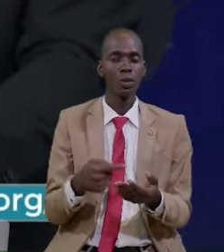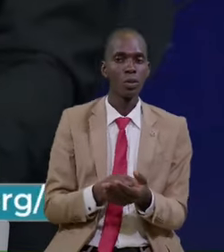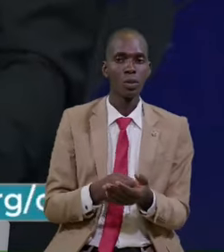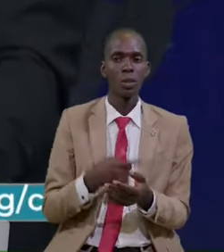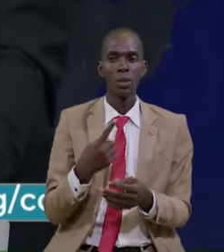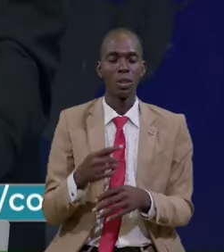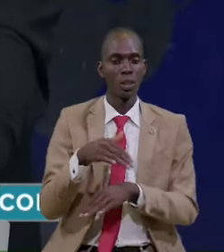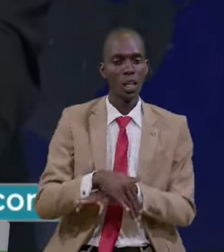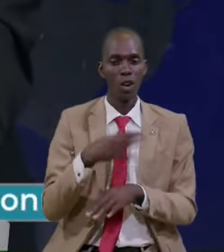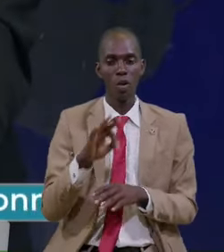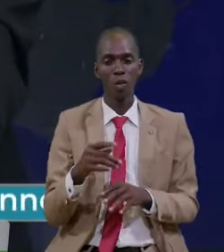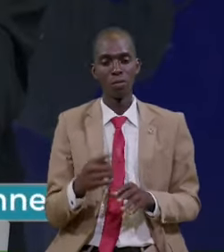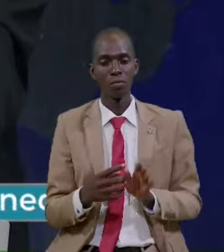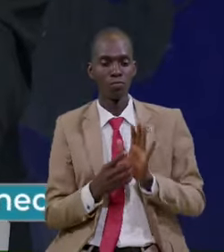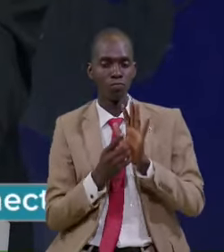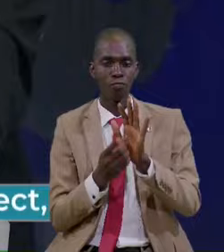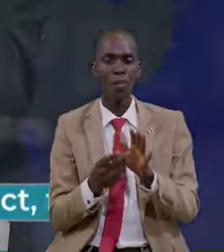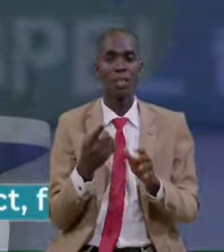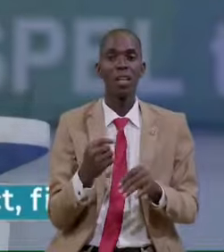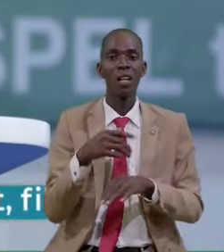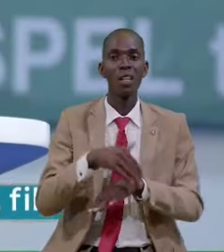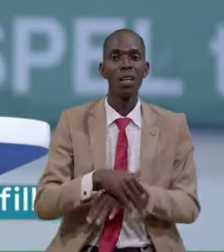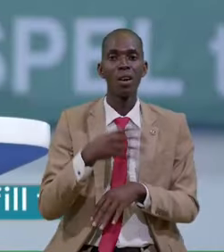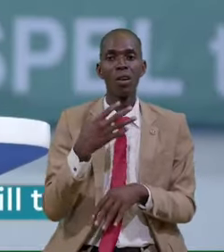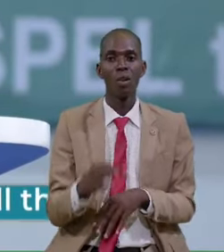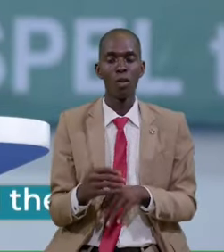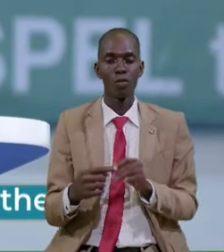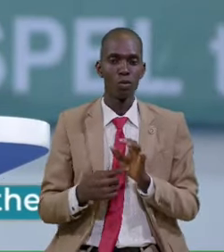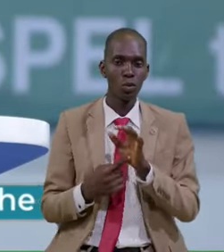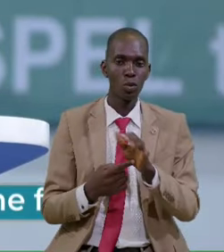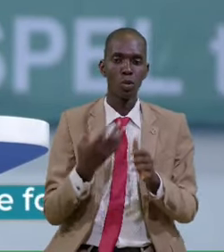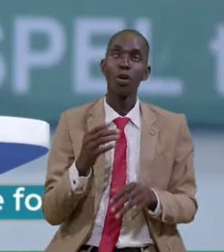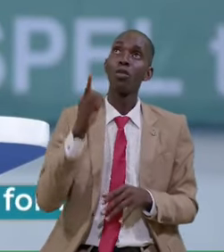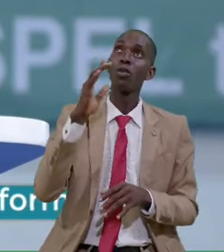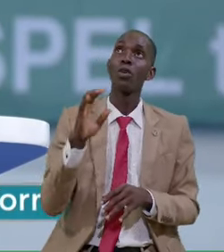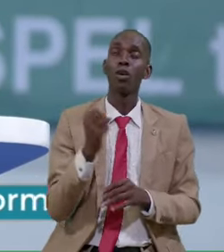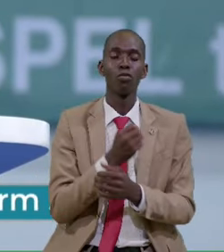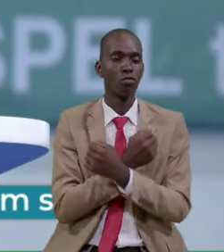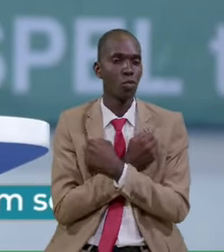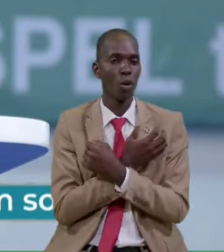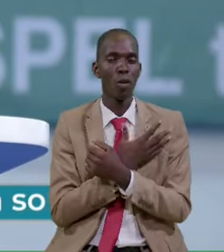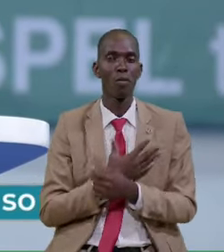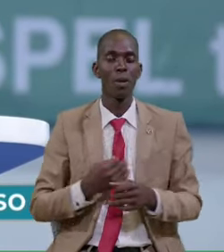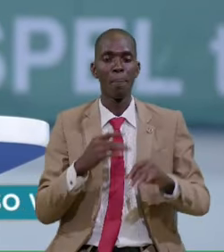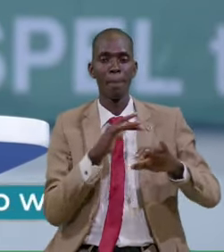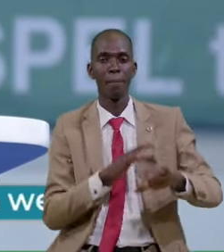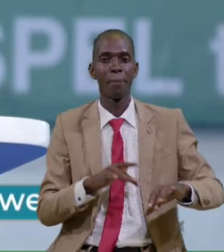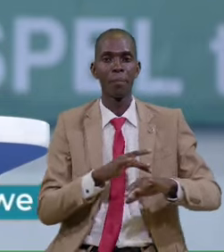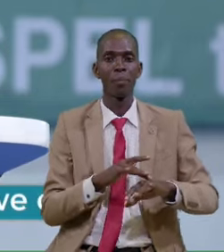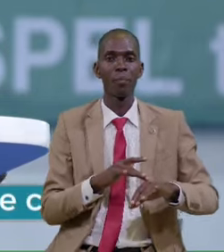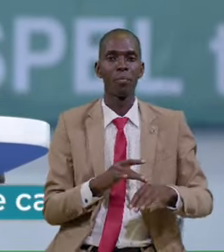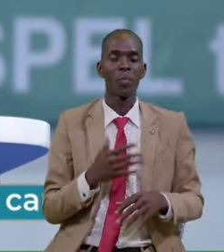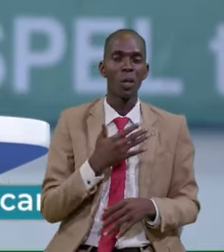demonstration, a night of a show of God's love and mercy. Please, please, begin with